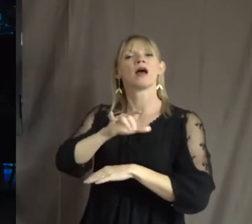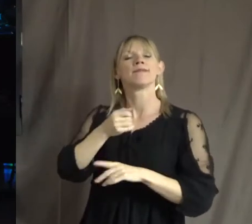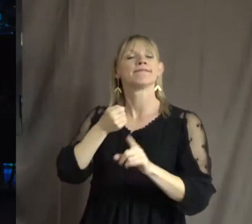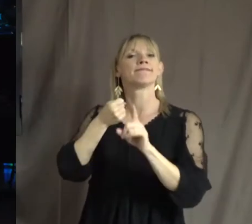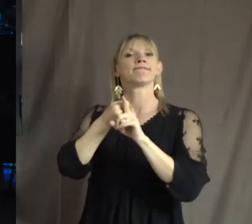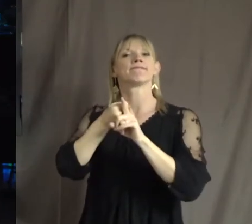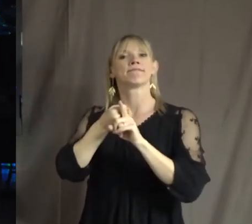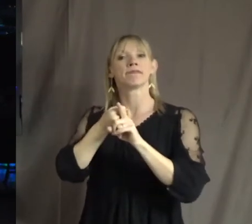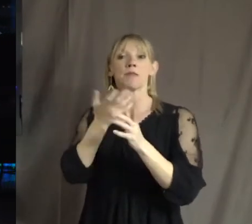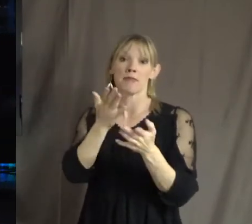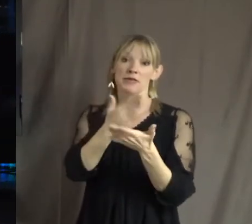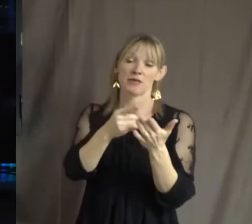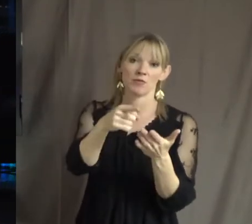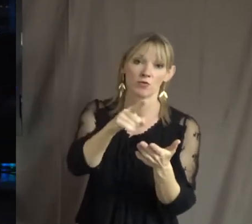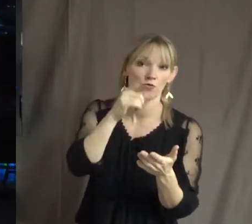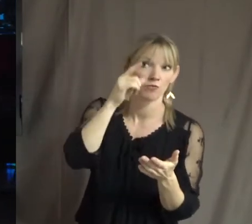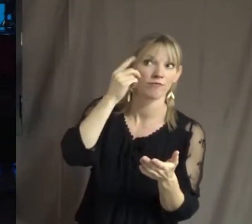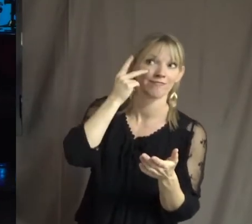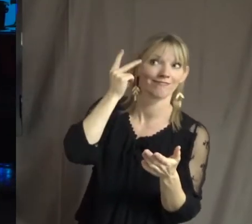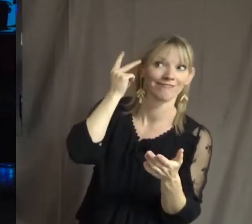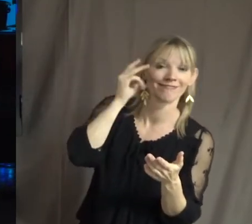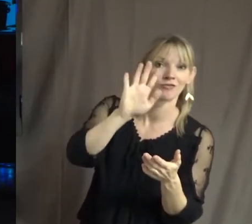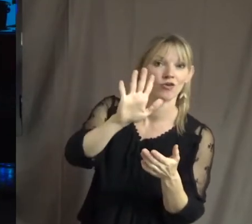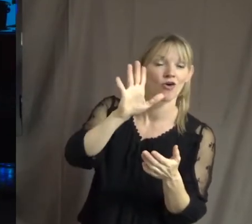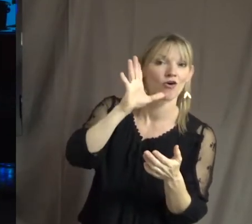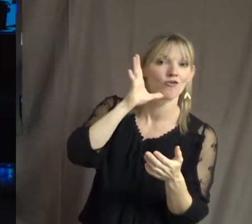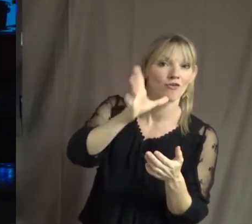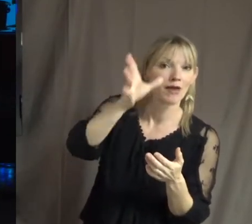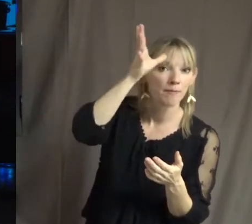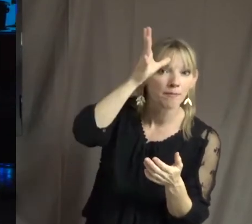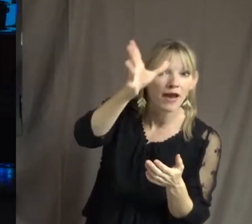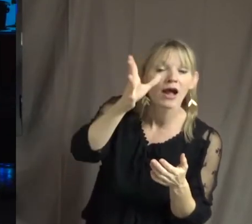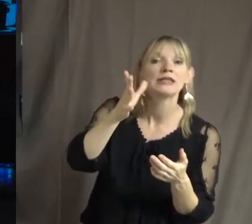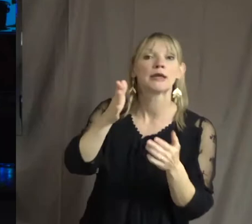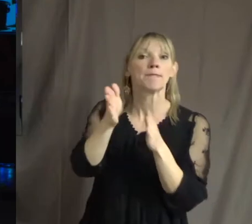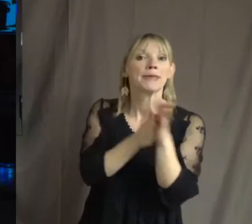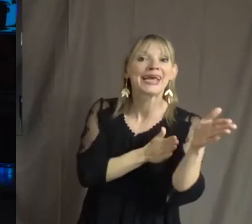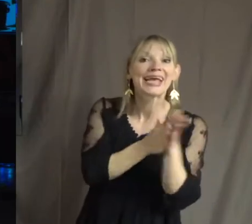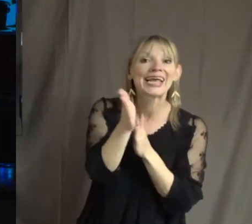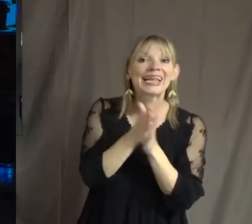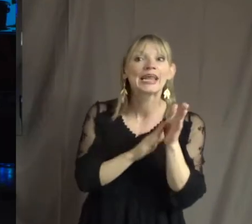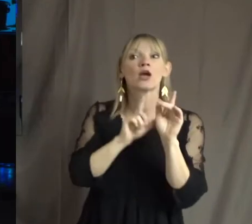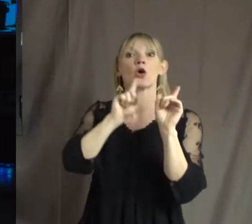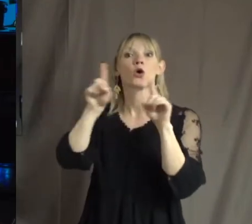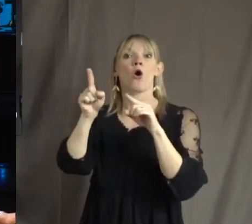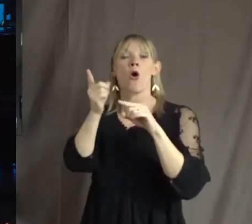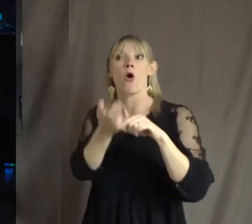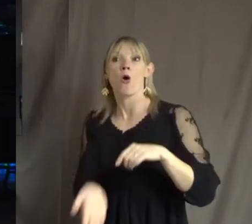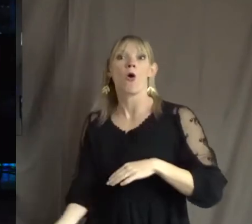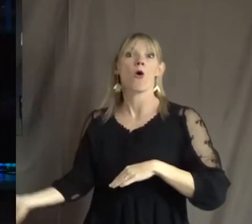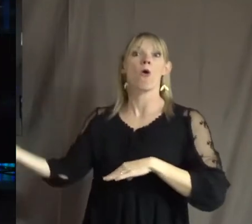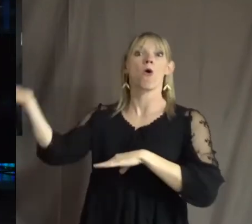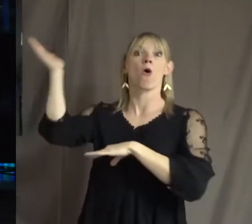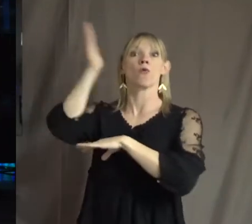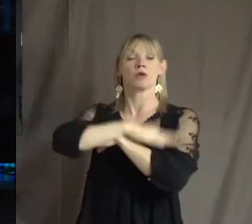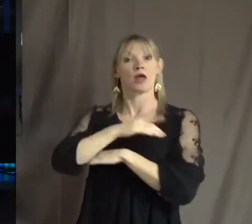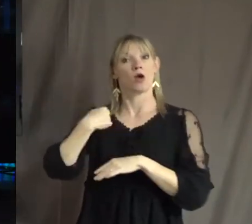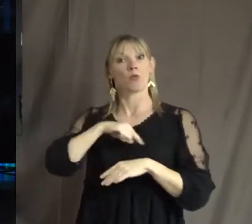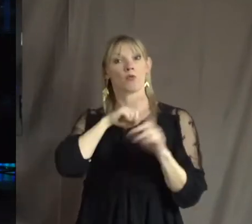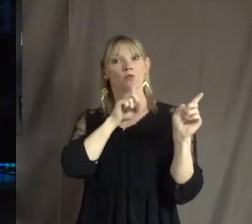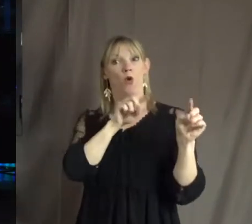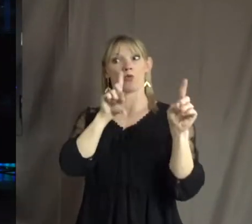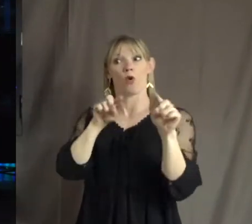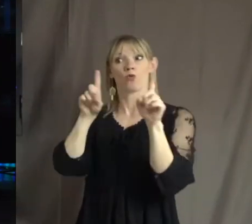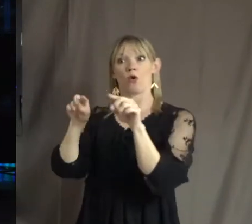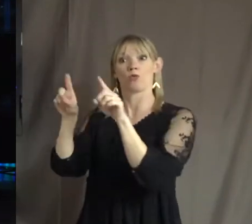of you, or you remember your grandparents, would take a picnic and we would go all day long to all the cemeteries.